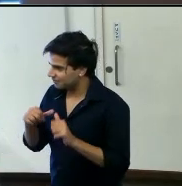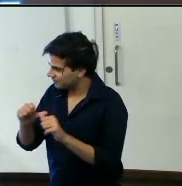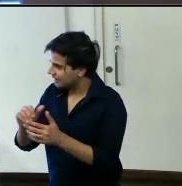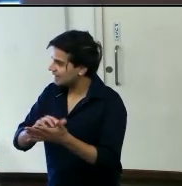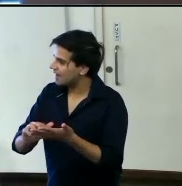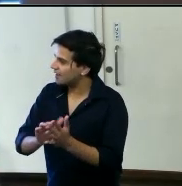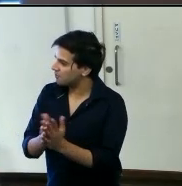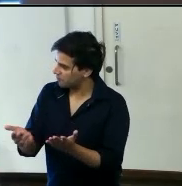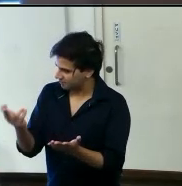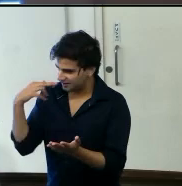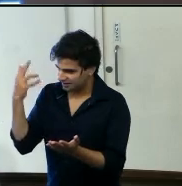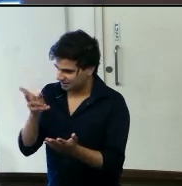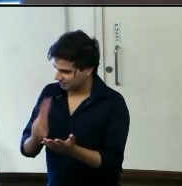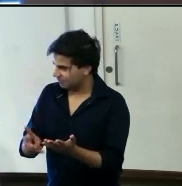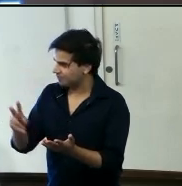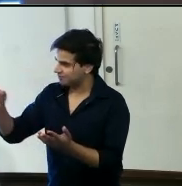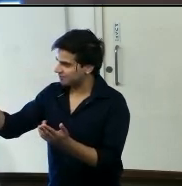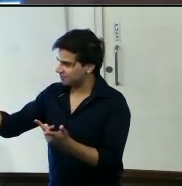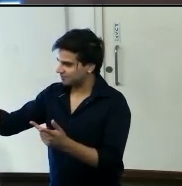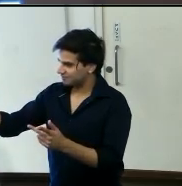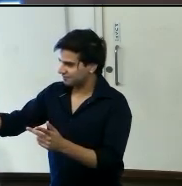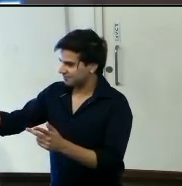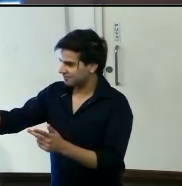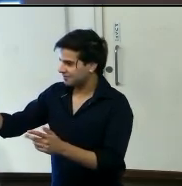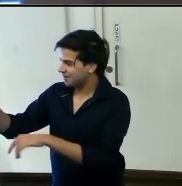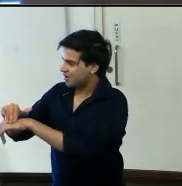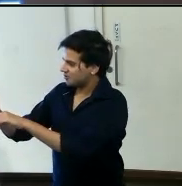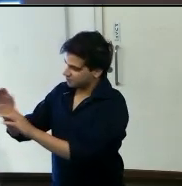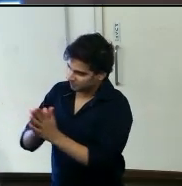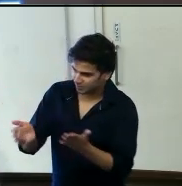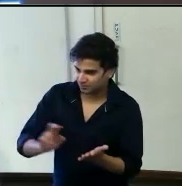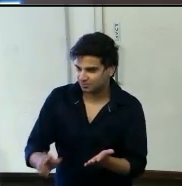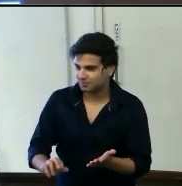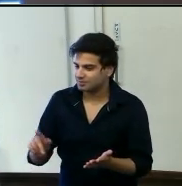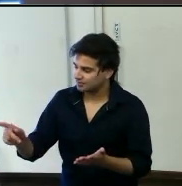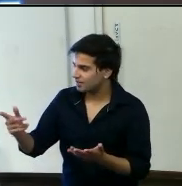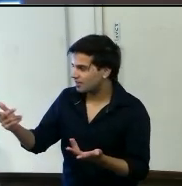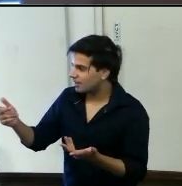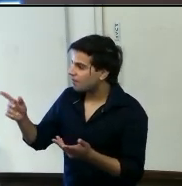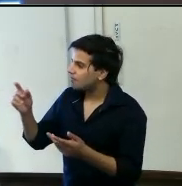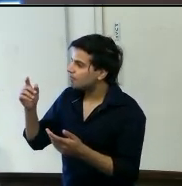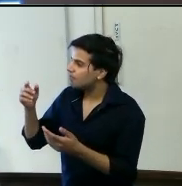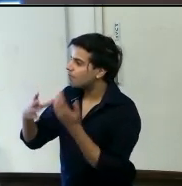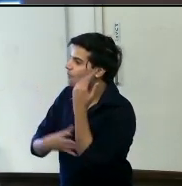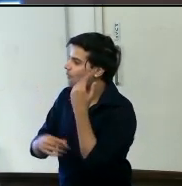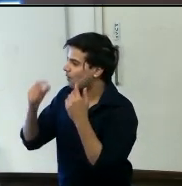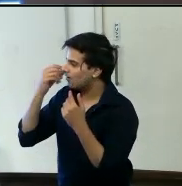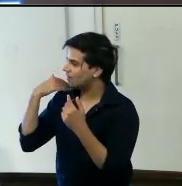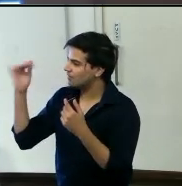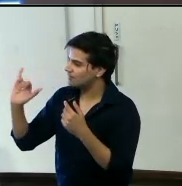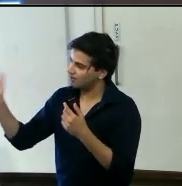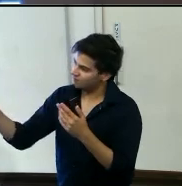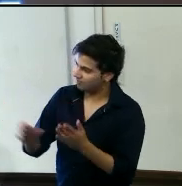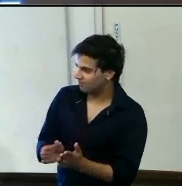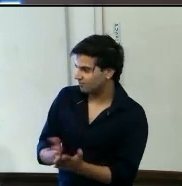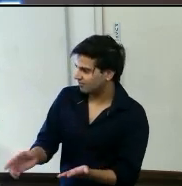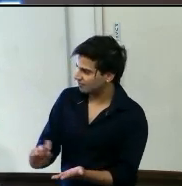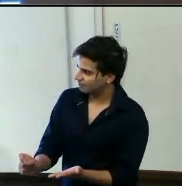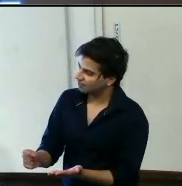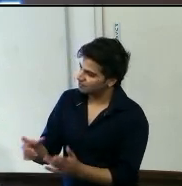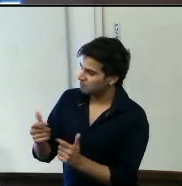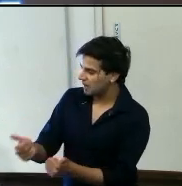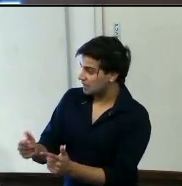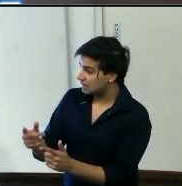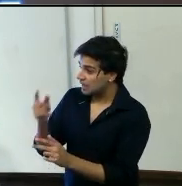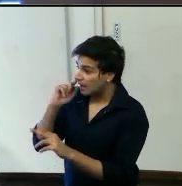book. But that is, I know it's a poor cousin, if you want to call that, but that's what we can do at the best. But if you